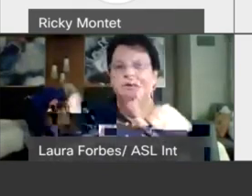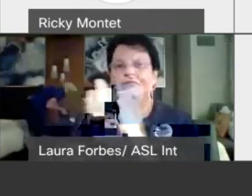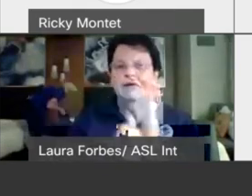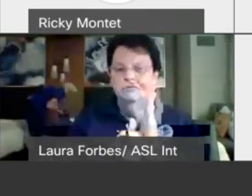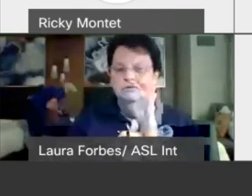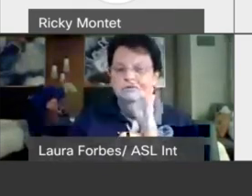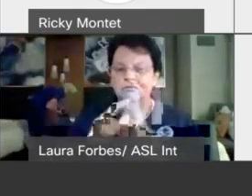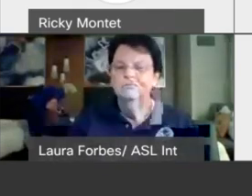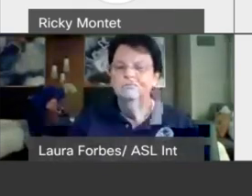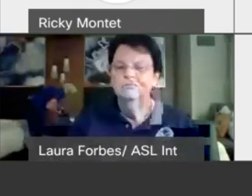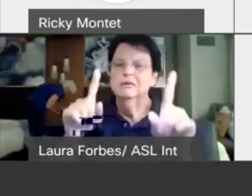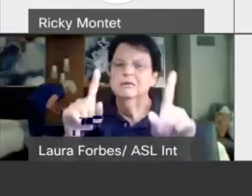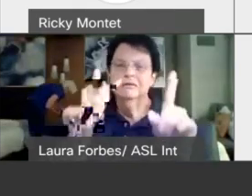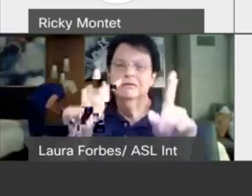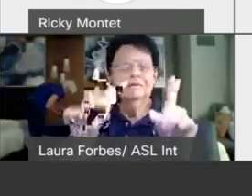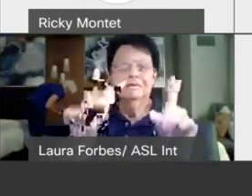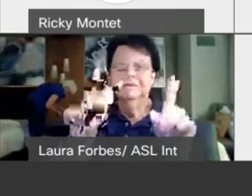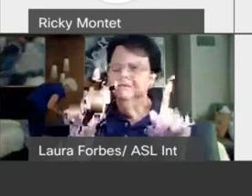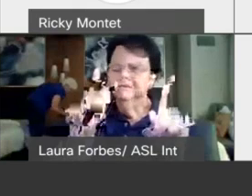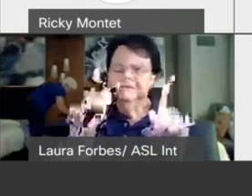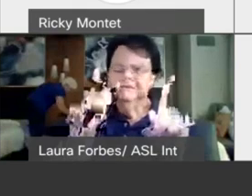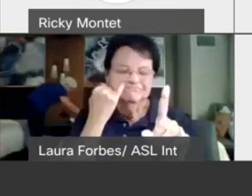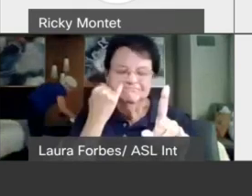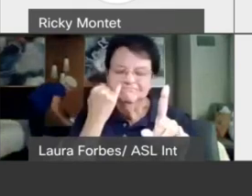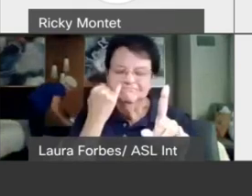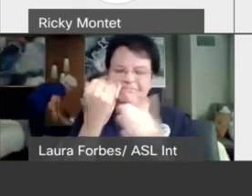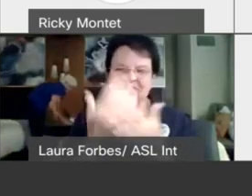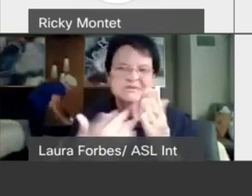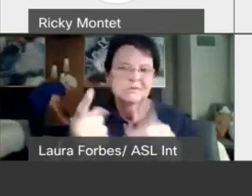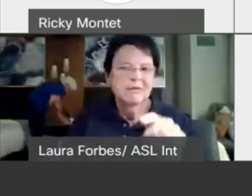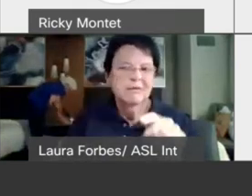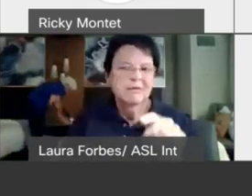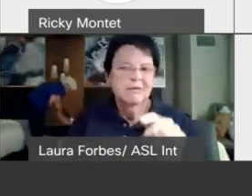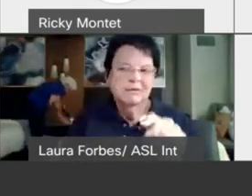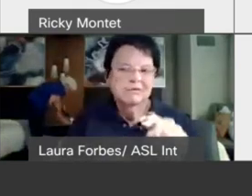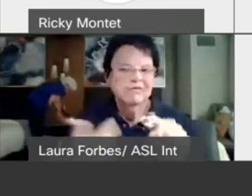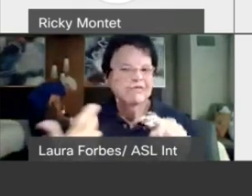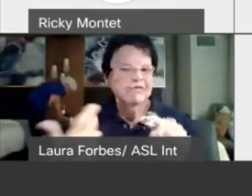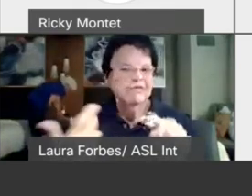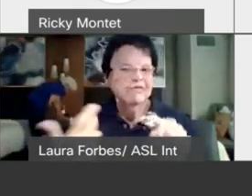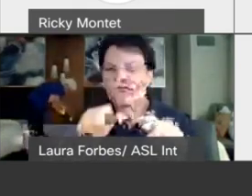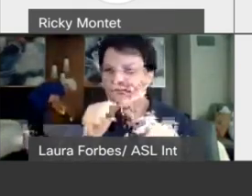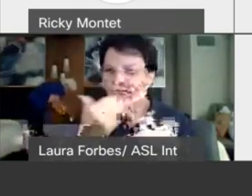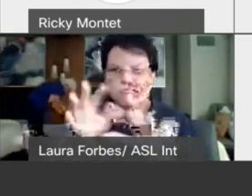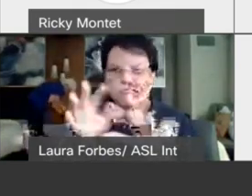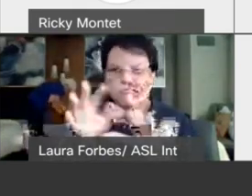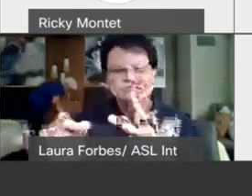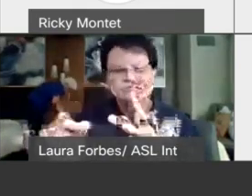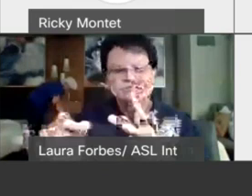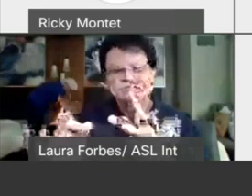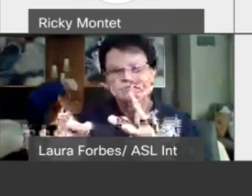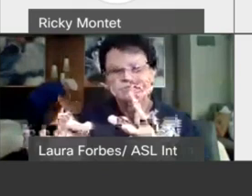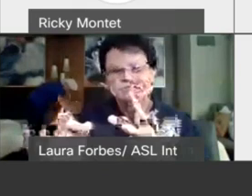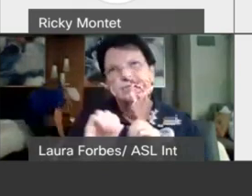But if that's not, a good option for them, I don't know if I can put it in